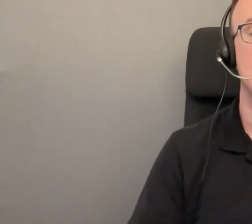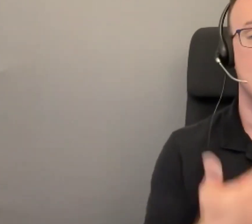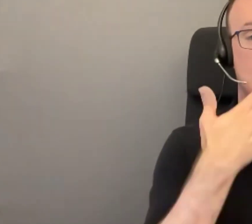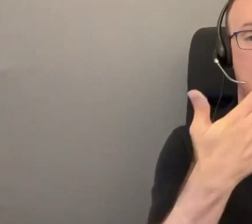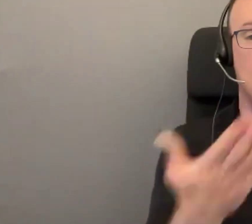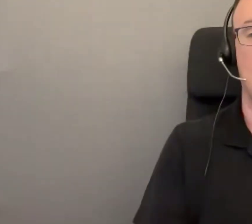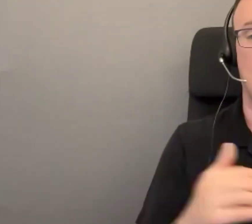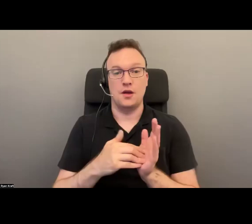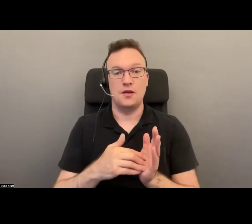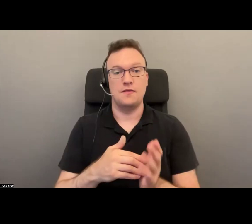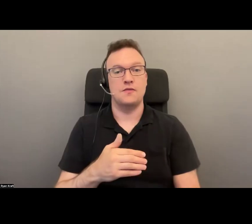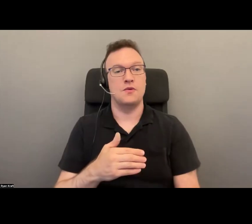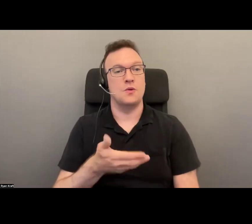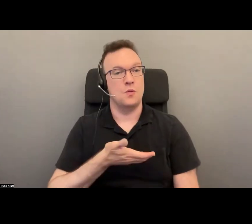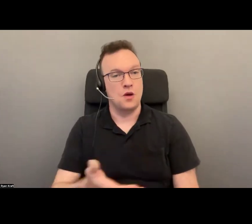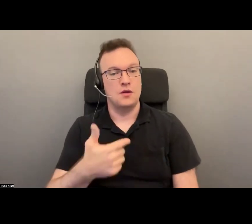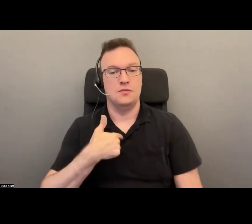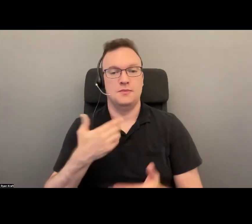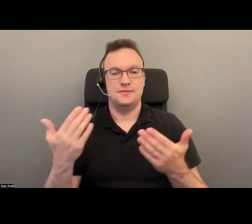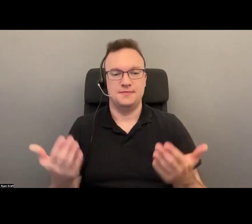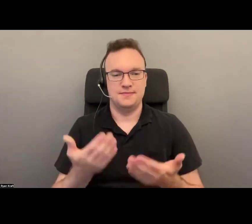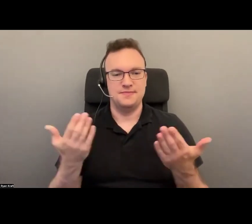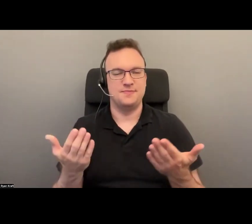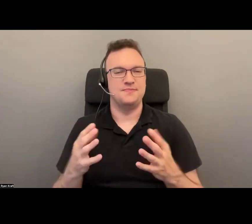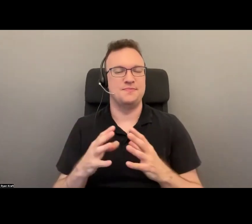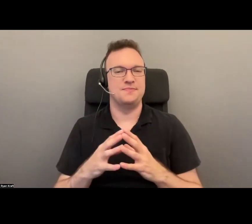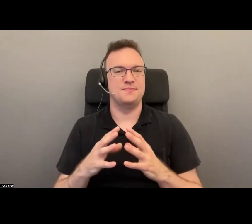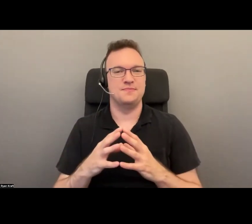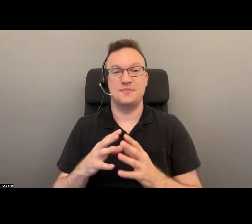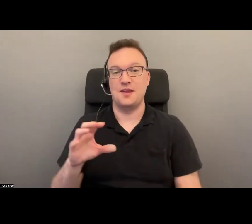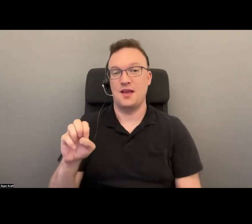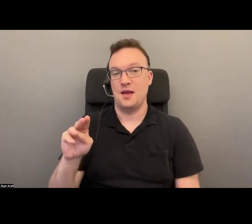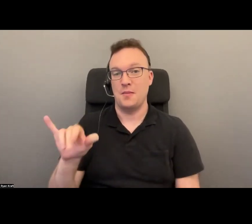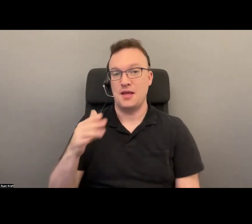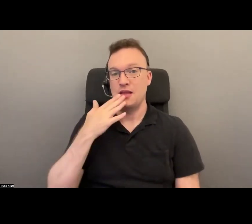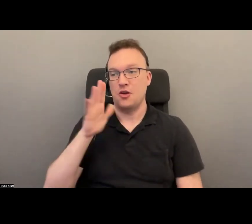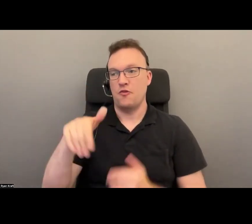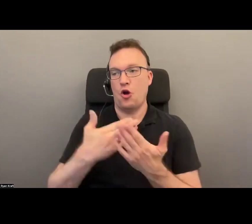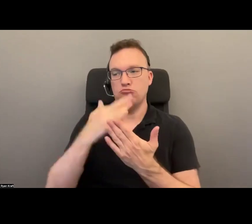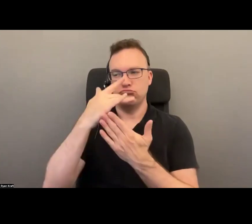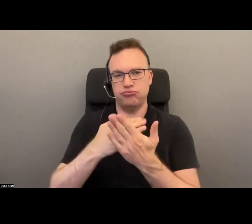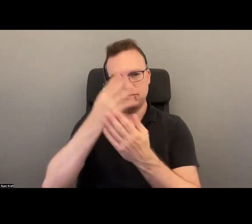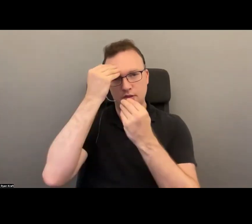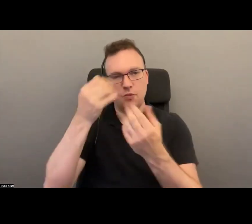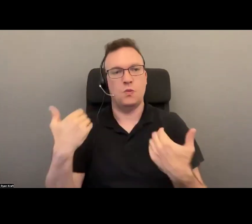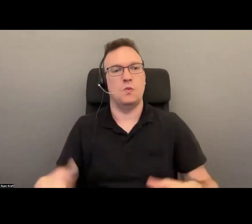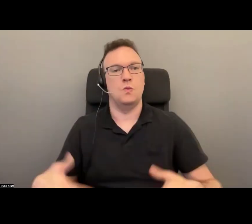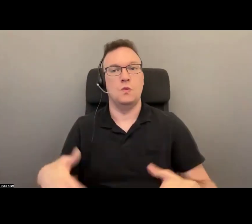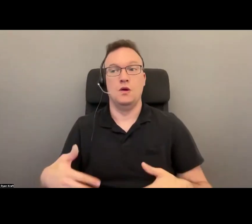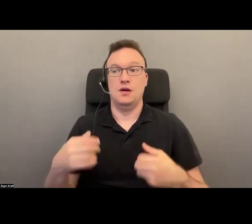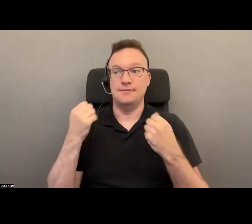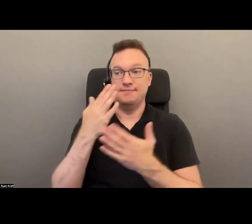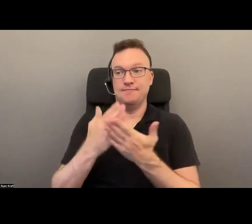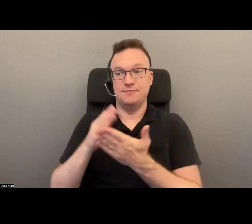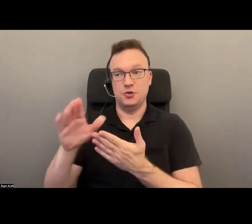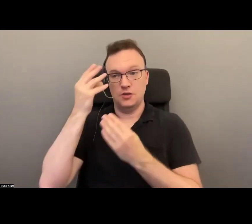again for having me here, and Emily, for all of the fantastic information. A good portion of what you said